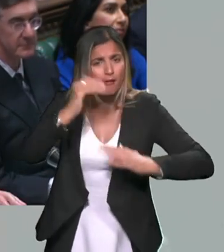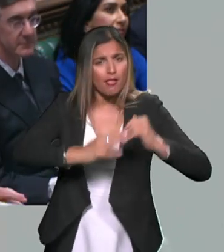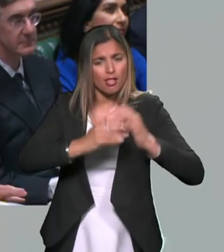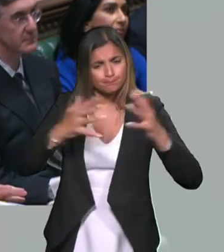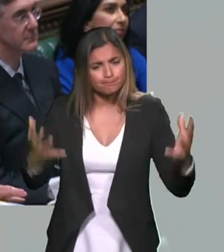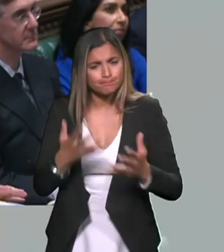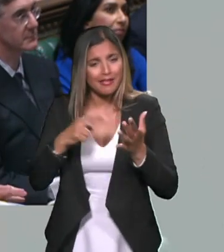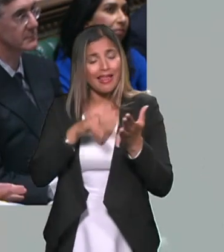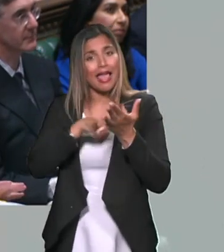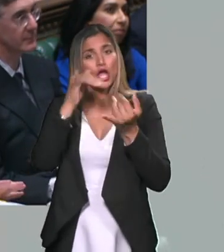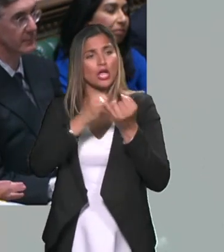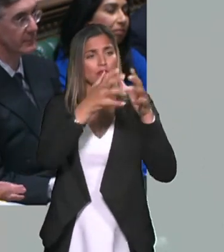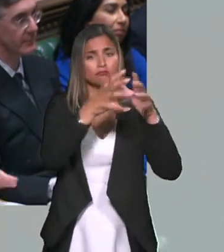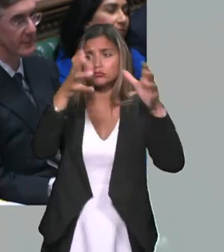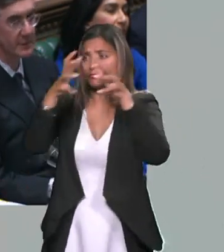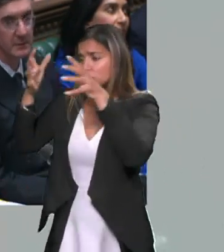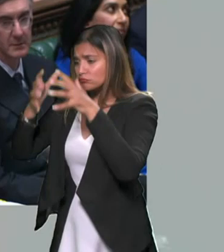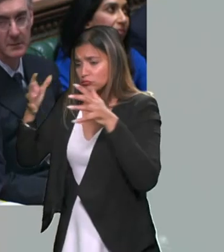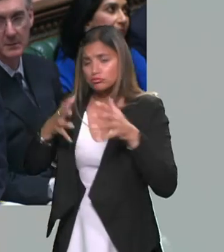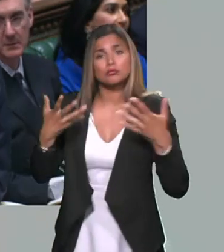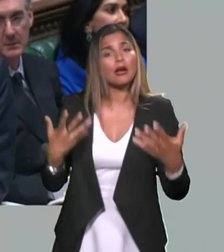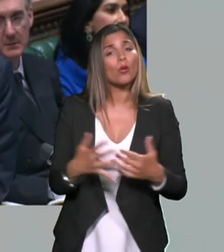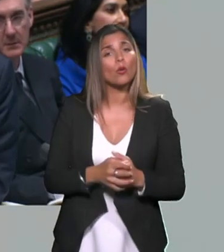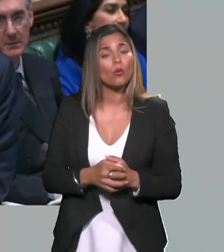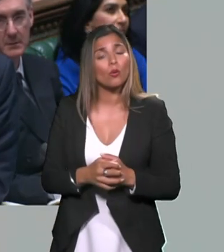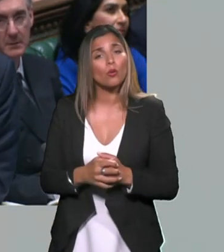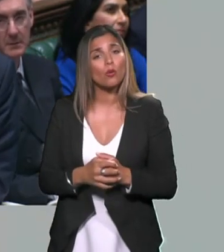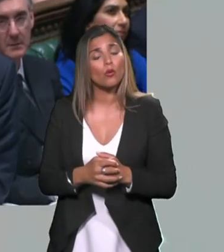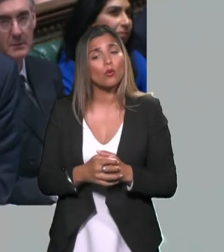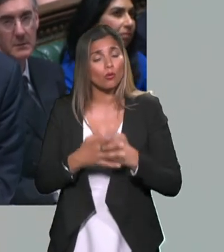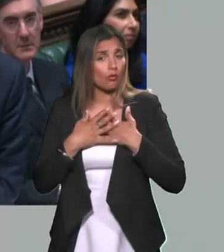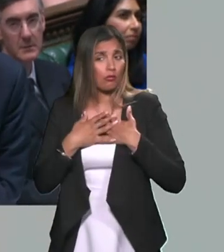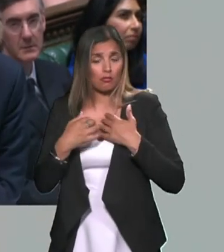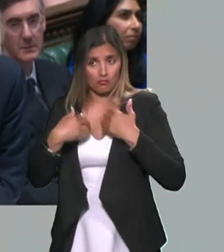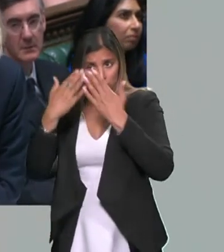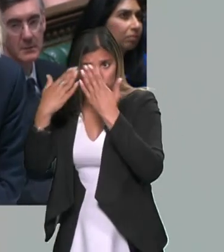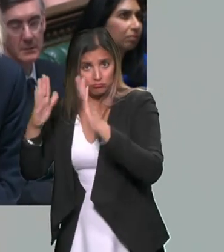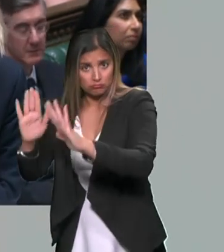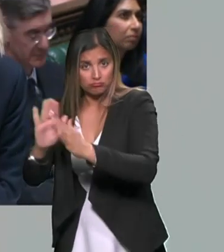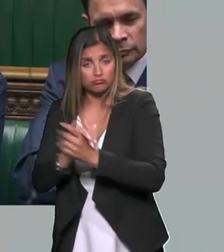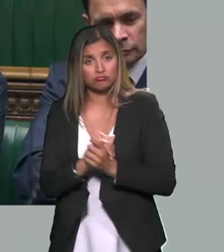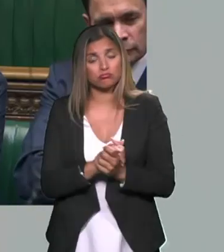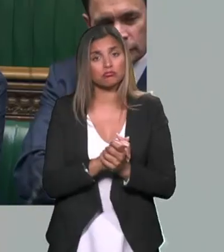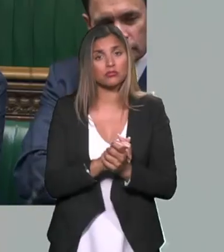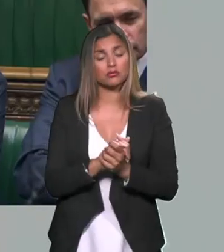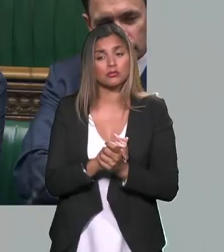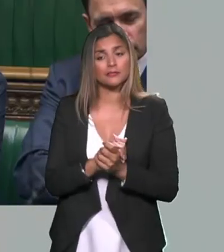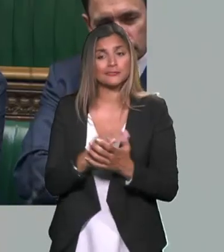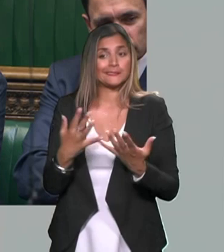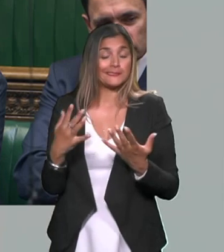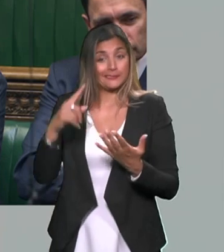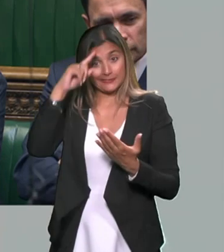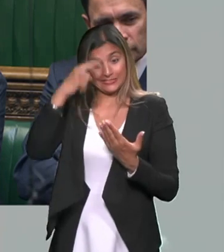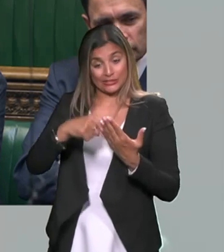estate. I think that, with great respect to my honourable friend, this is a decision that he's going to